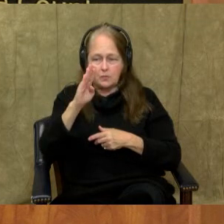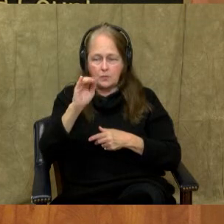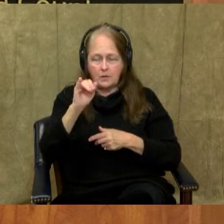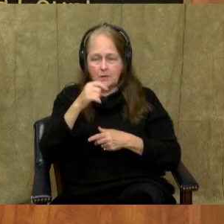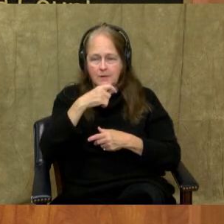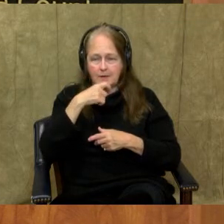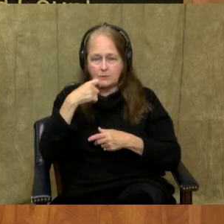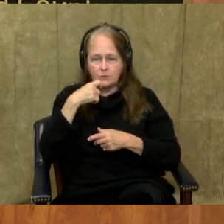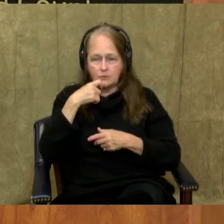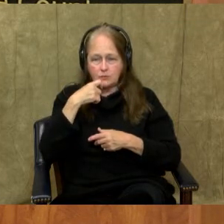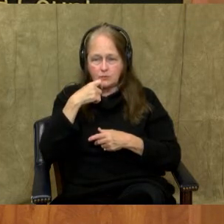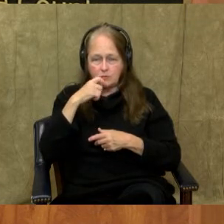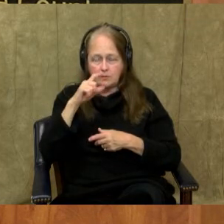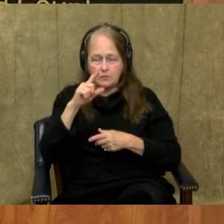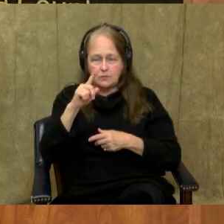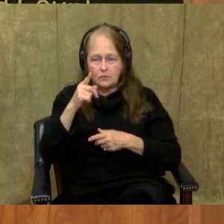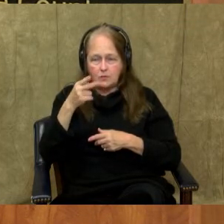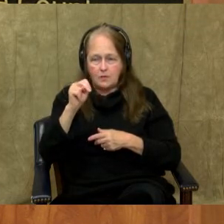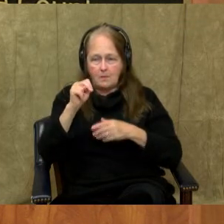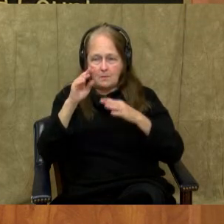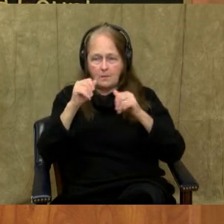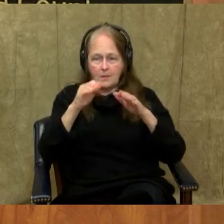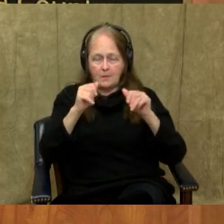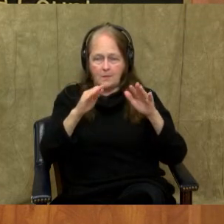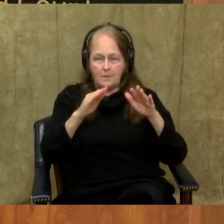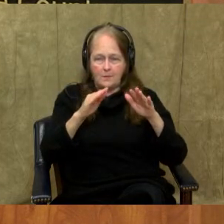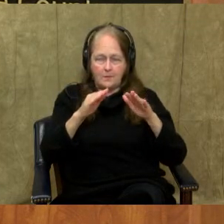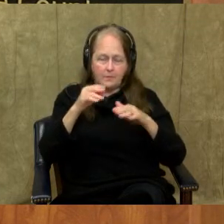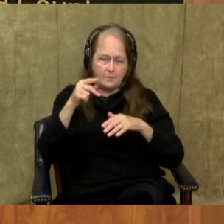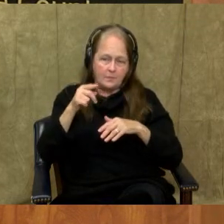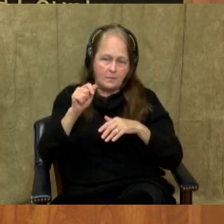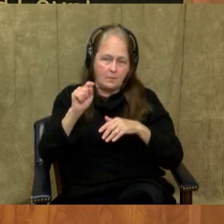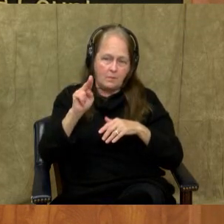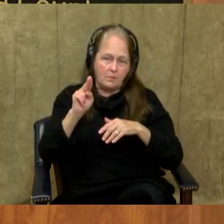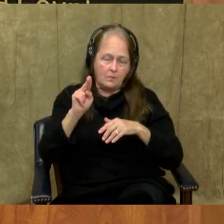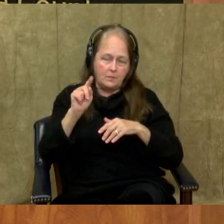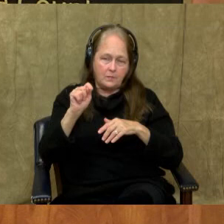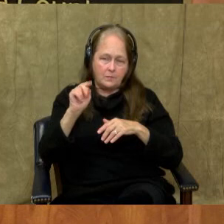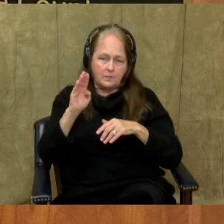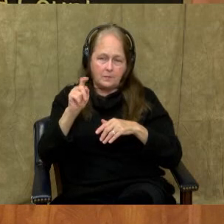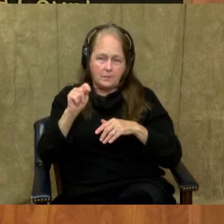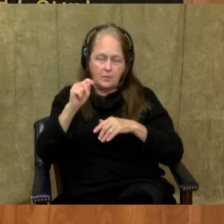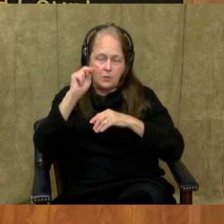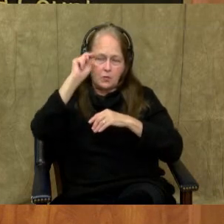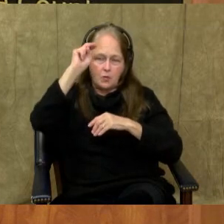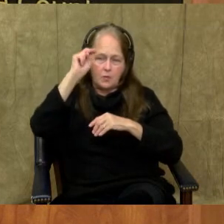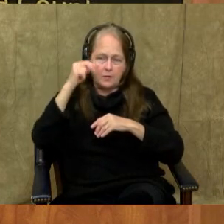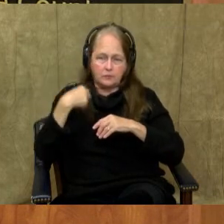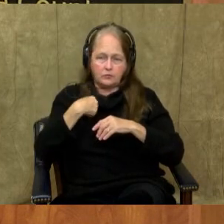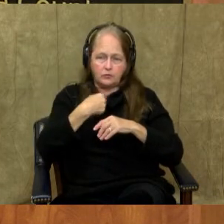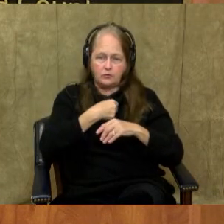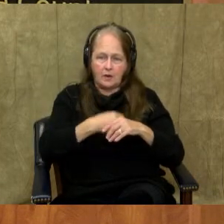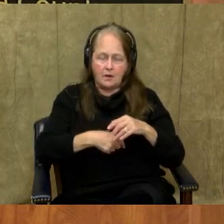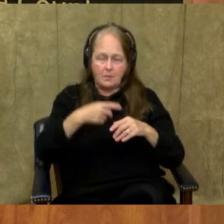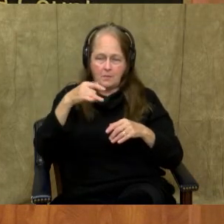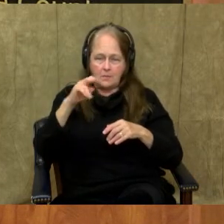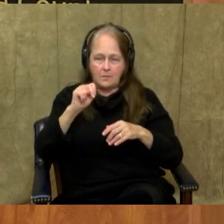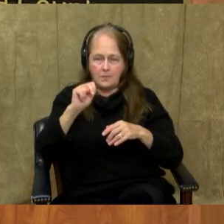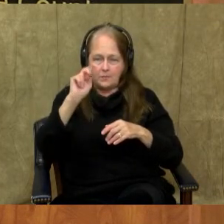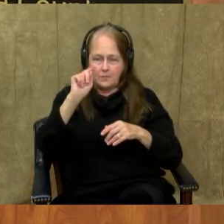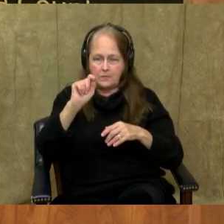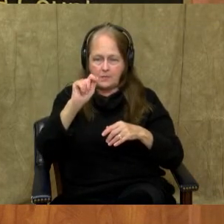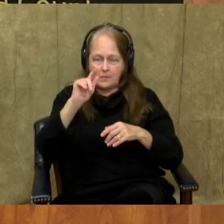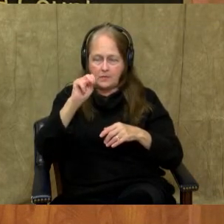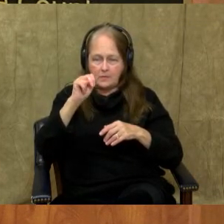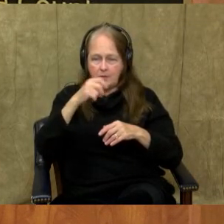Desert, Kunlun Mountains, Plateau of Tibet, North China Plain, or the